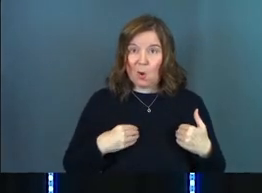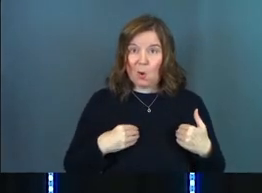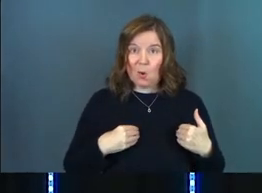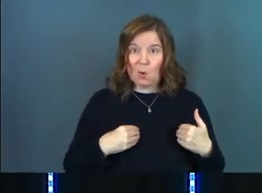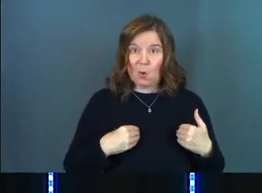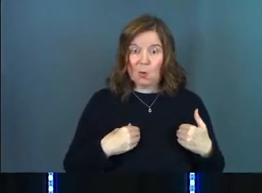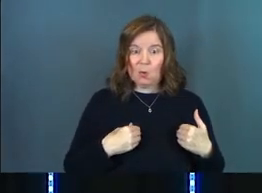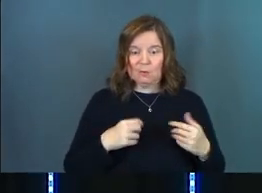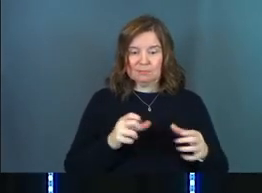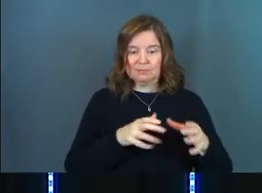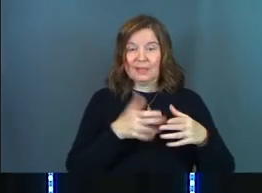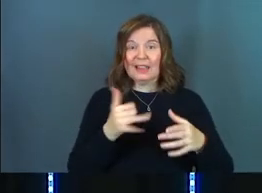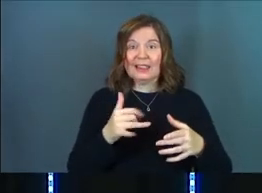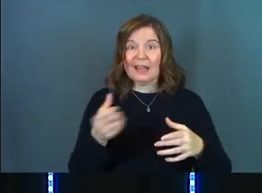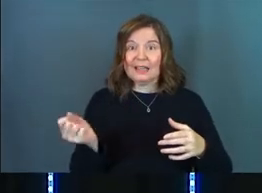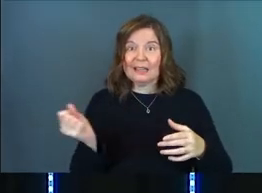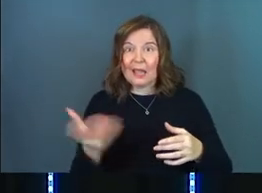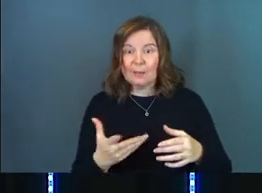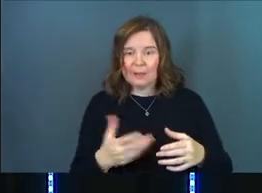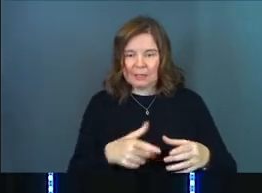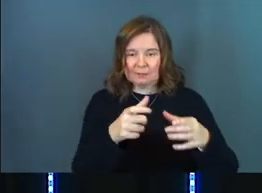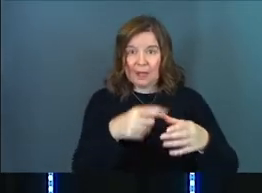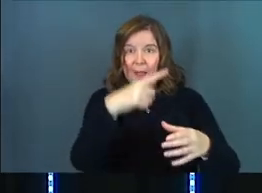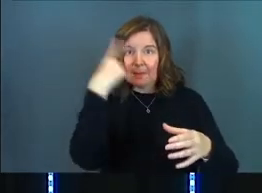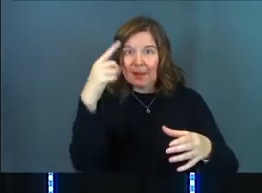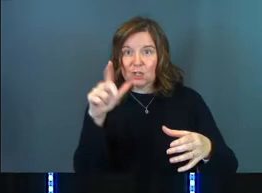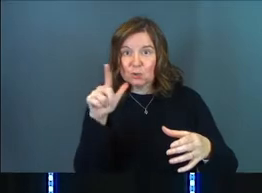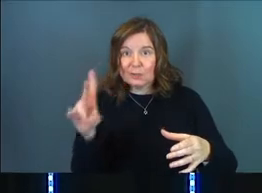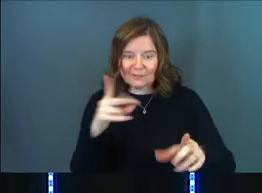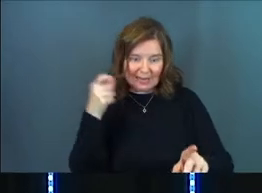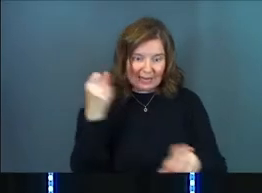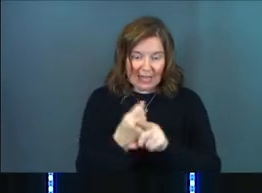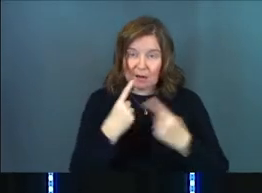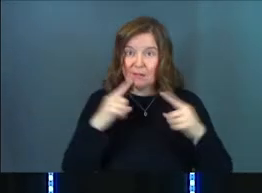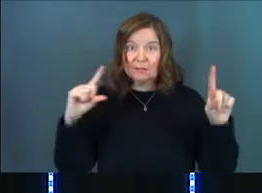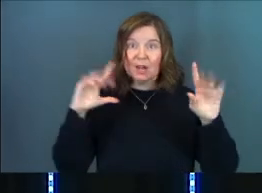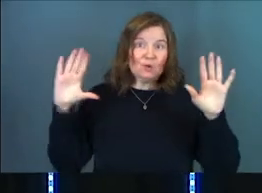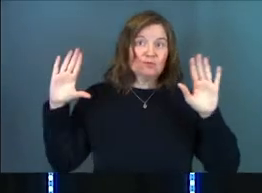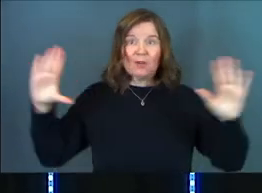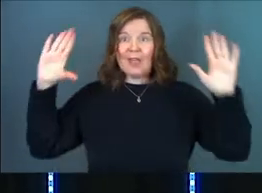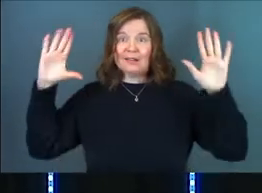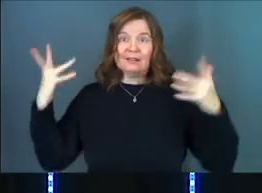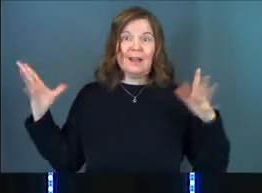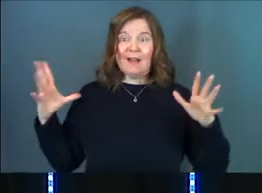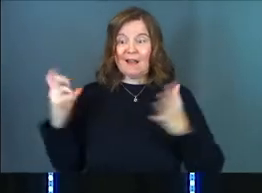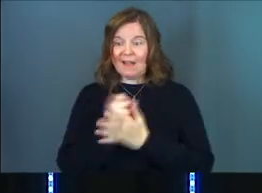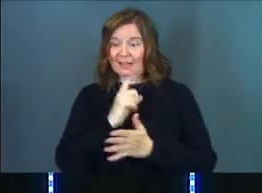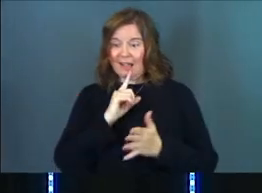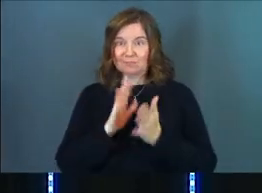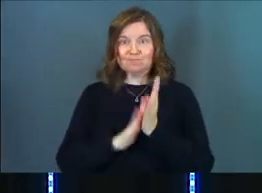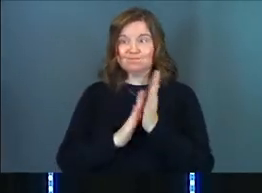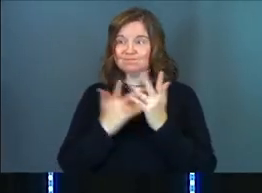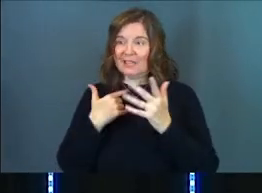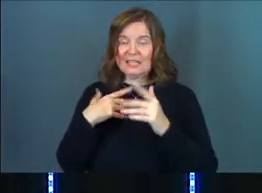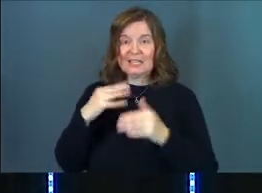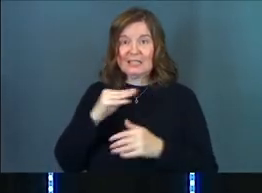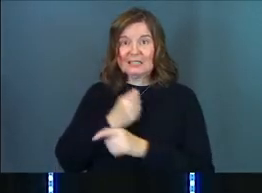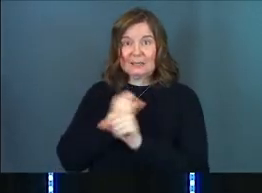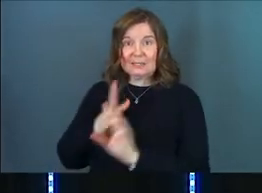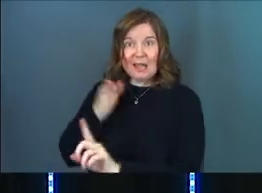black 27 at the roulette table, right? And it hit. And it was great. It's like, he's actually the